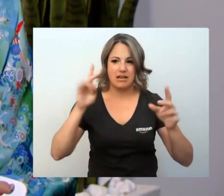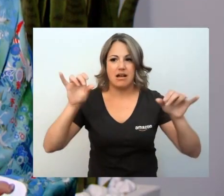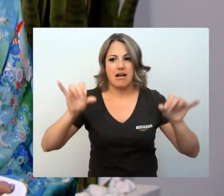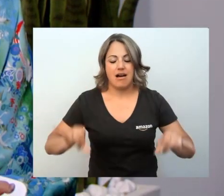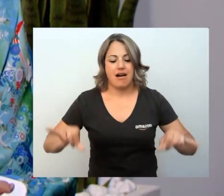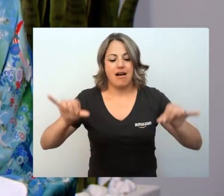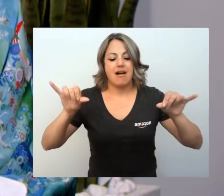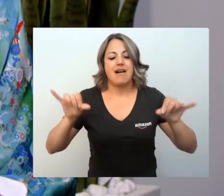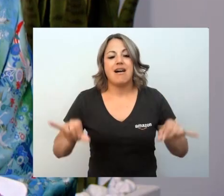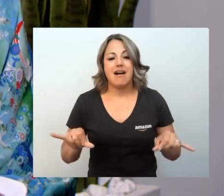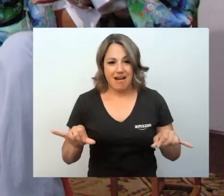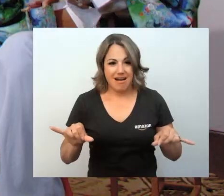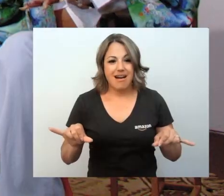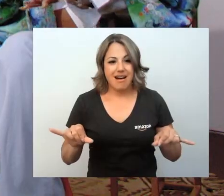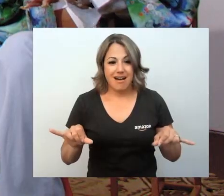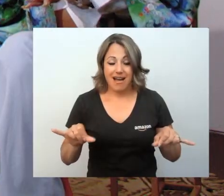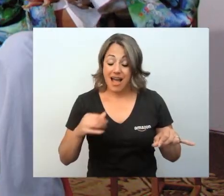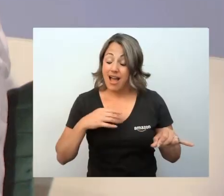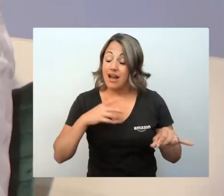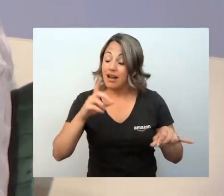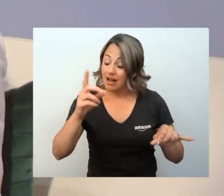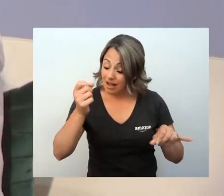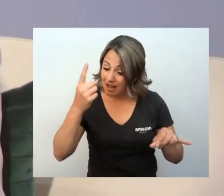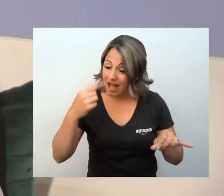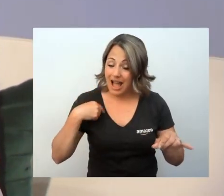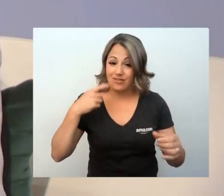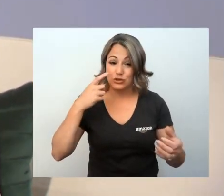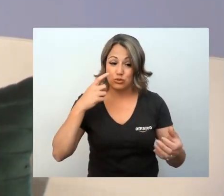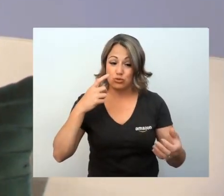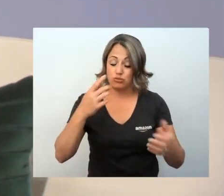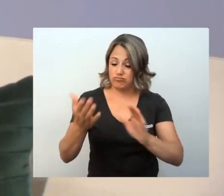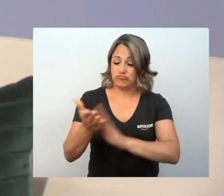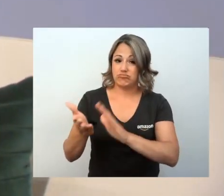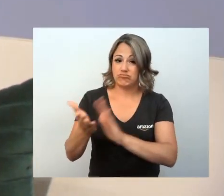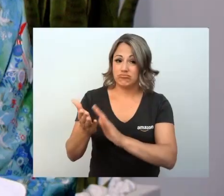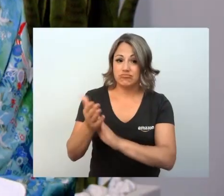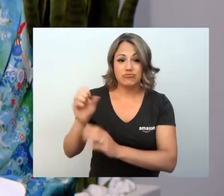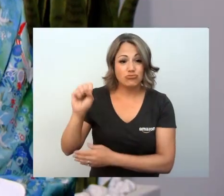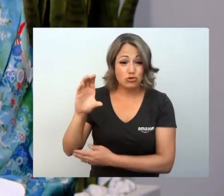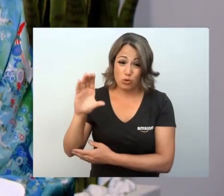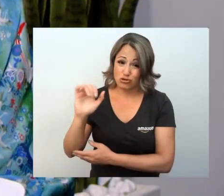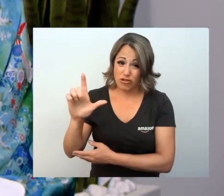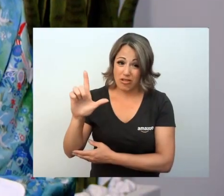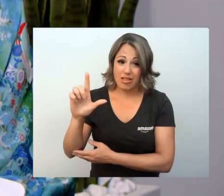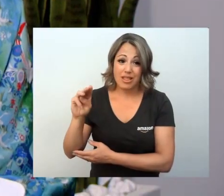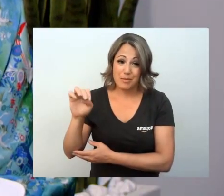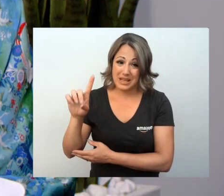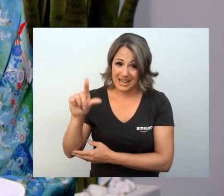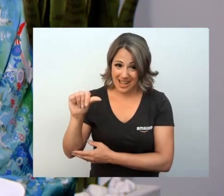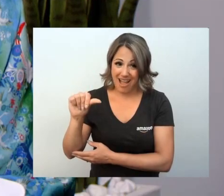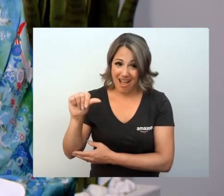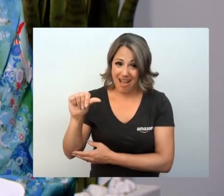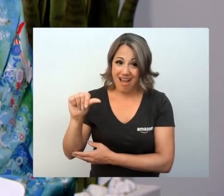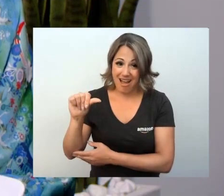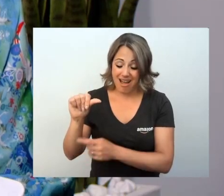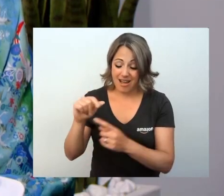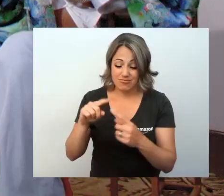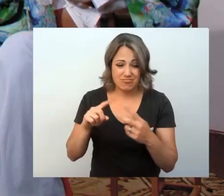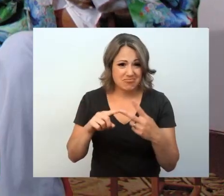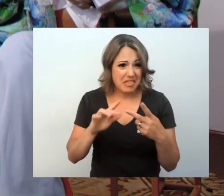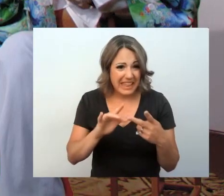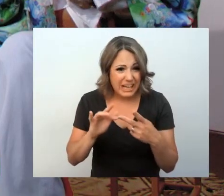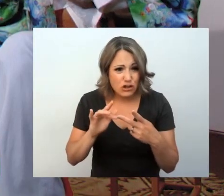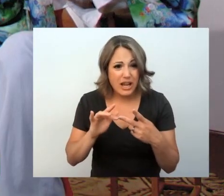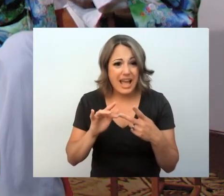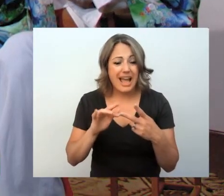I have to give credit to social media and the internet and just